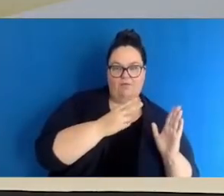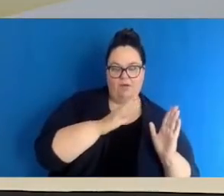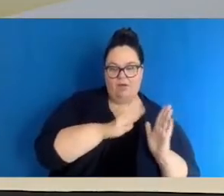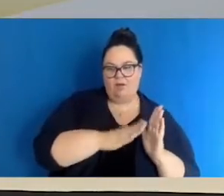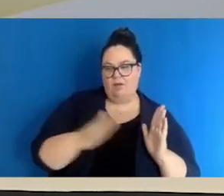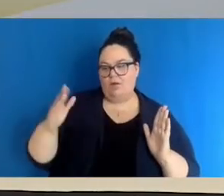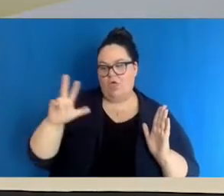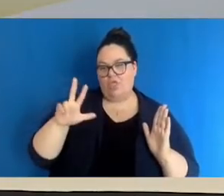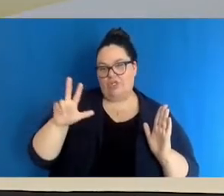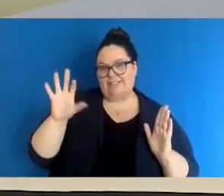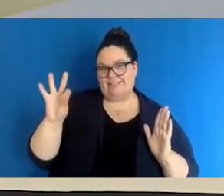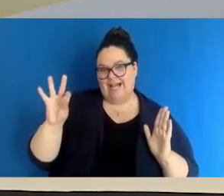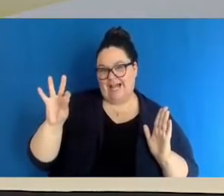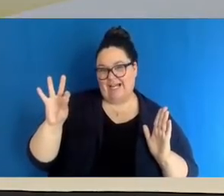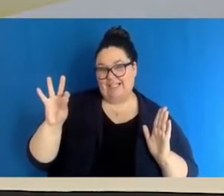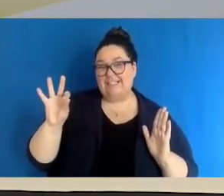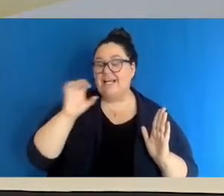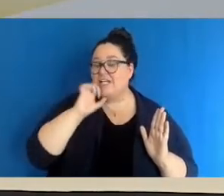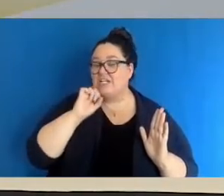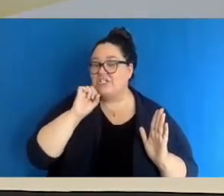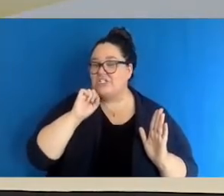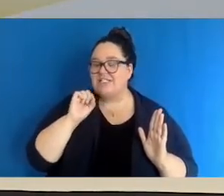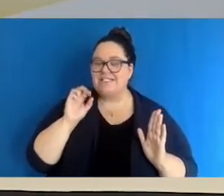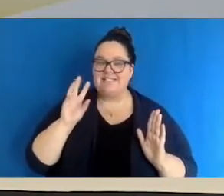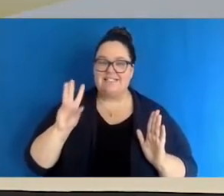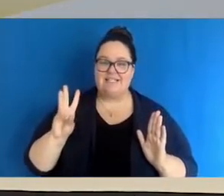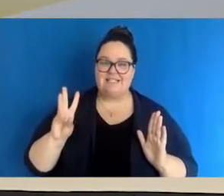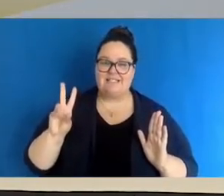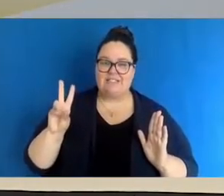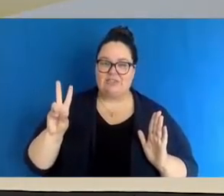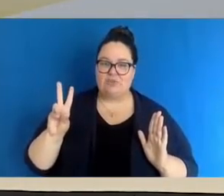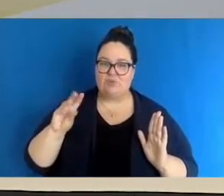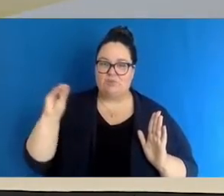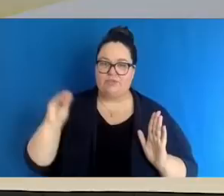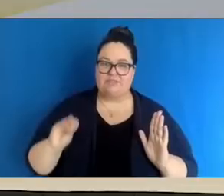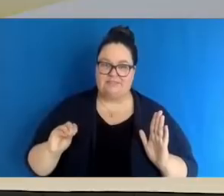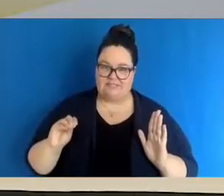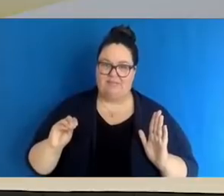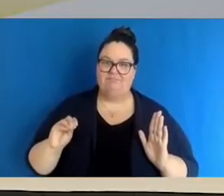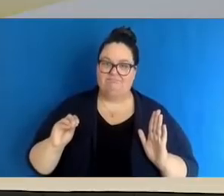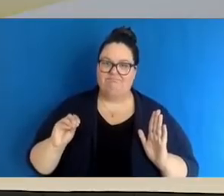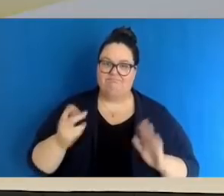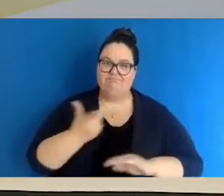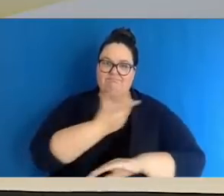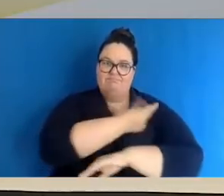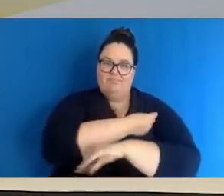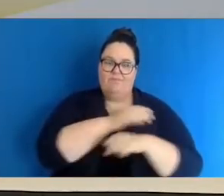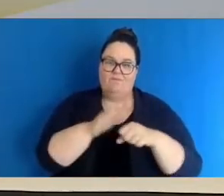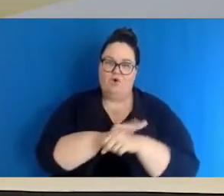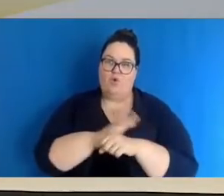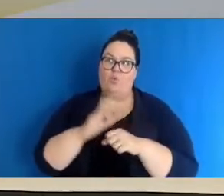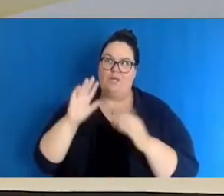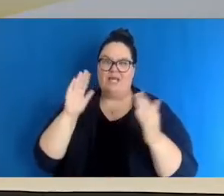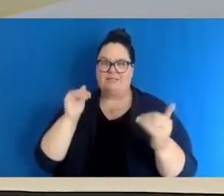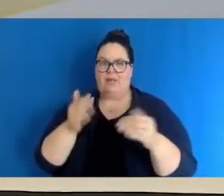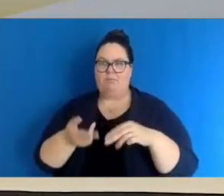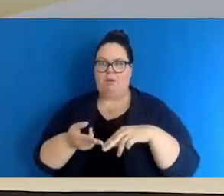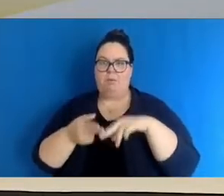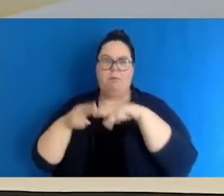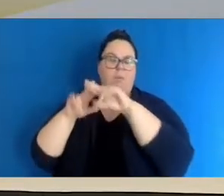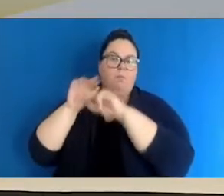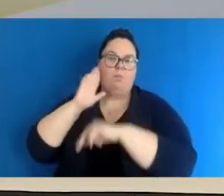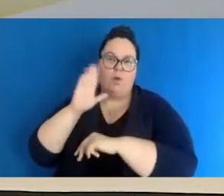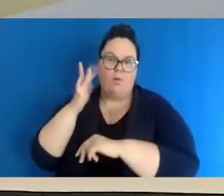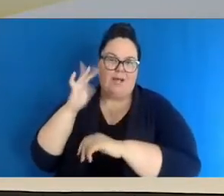only 62% of individuals are fully vaccinated. Now, I expect that number to increase in the next couple of weeks as more people get their second